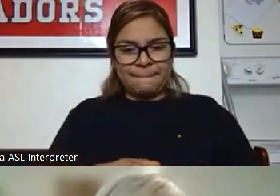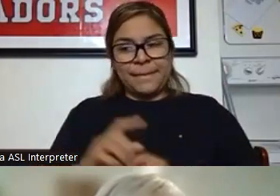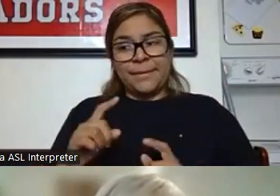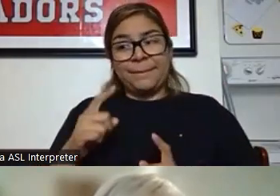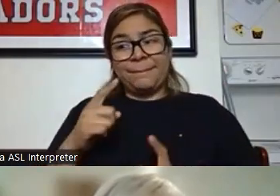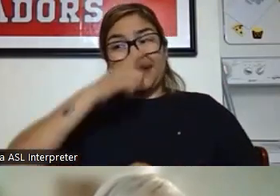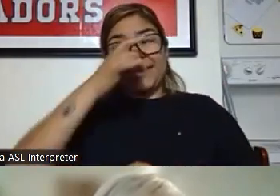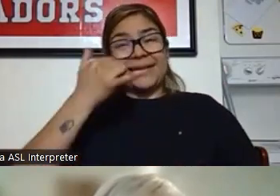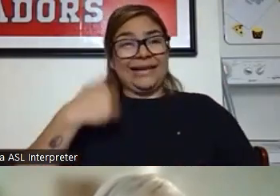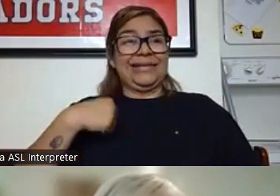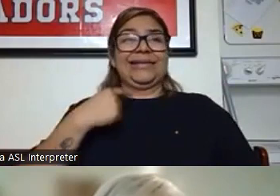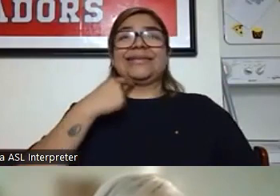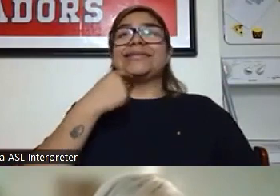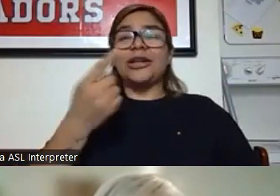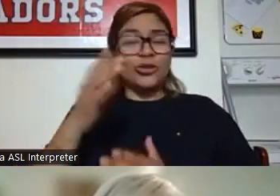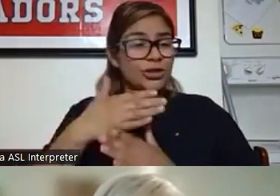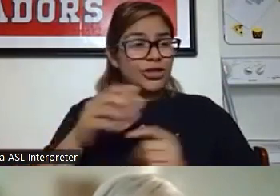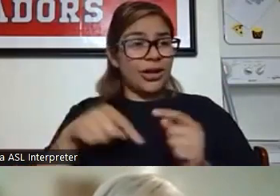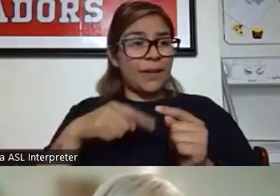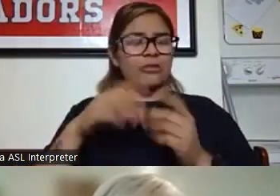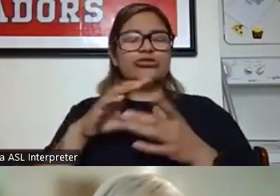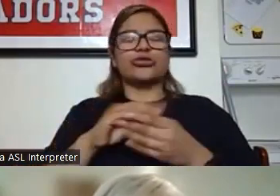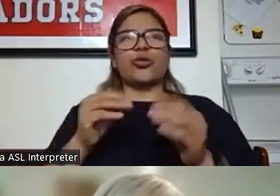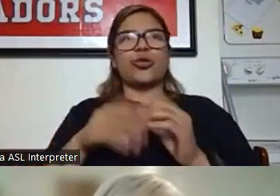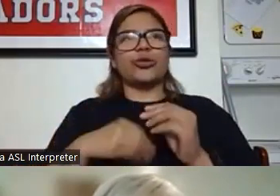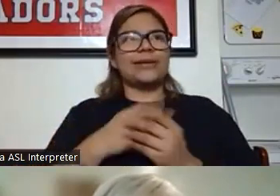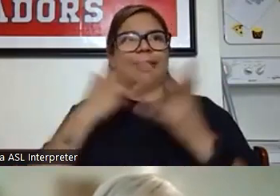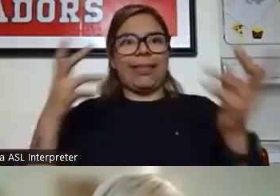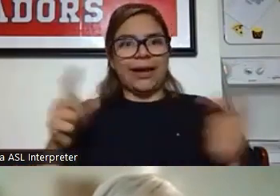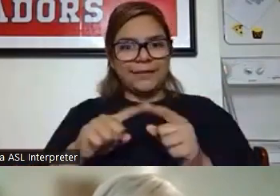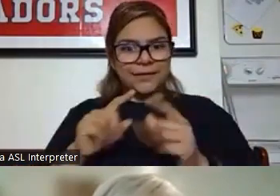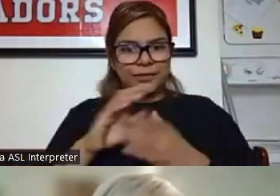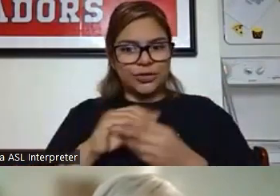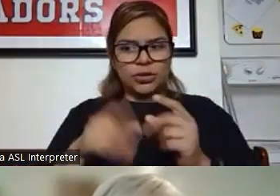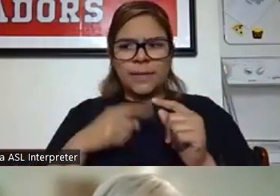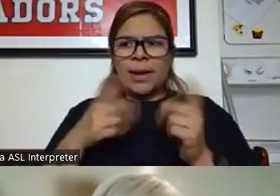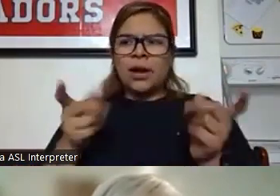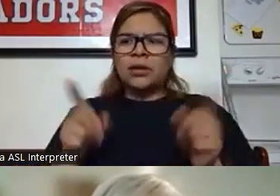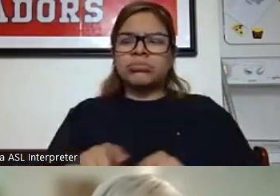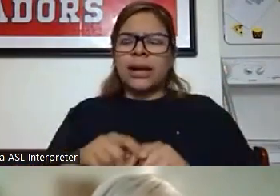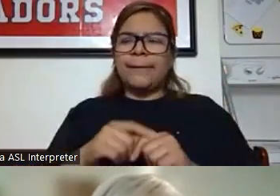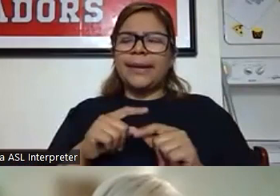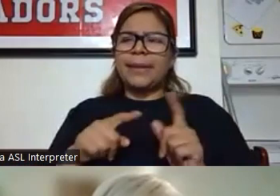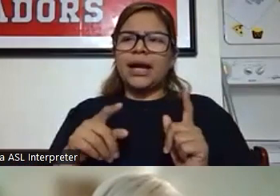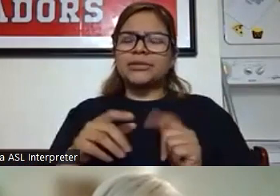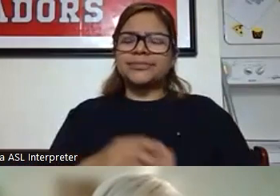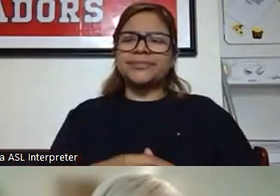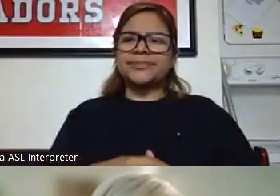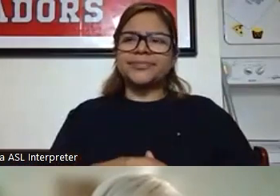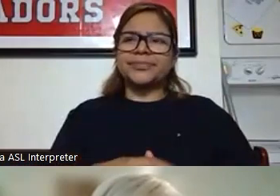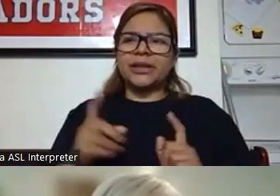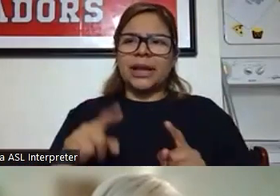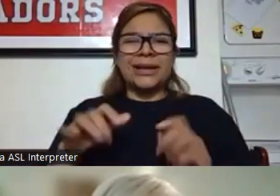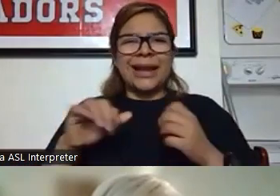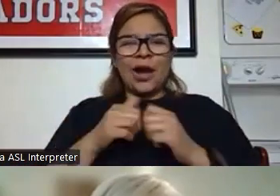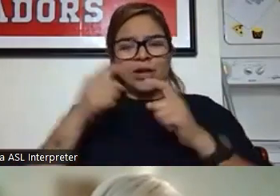tons of stories about how the community we serve in home and in the community, our CBAS programs and our adult day programs struggle with